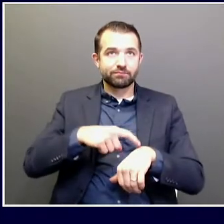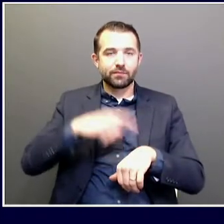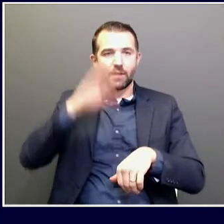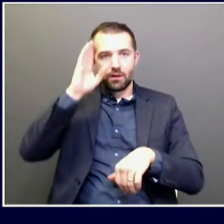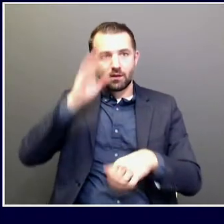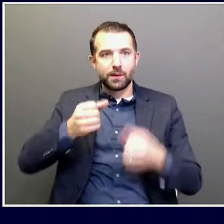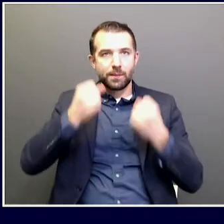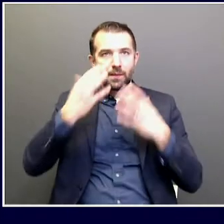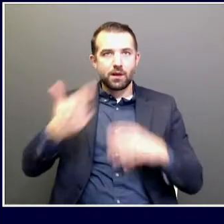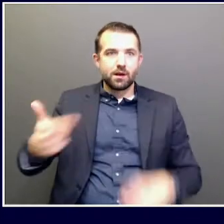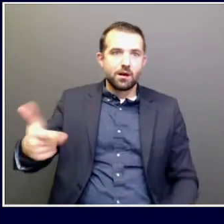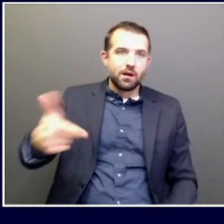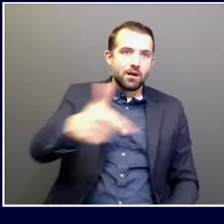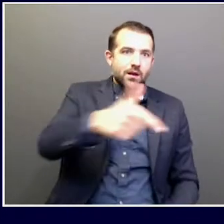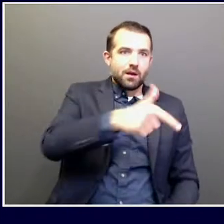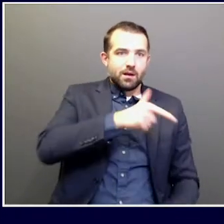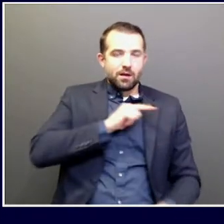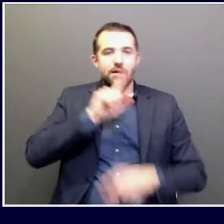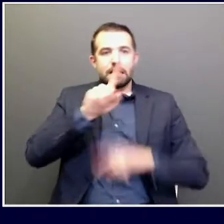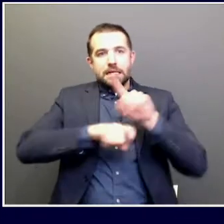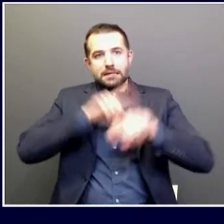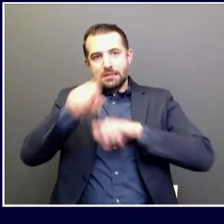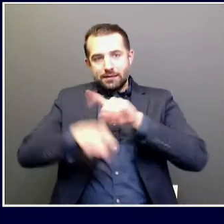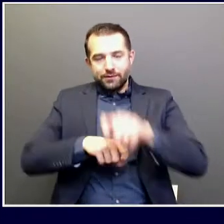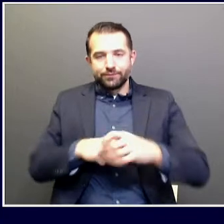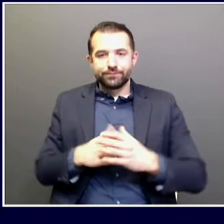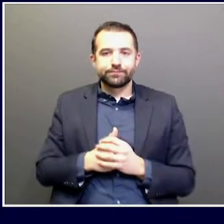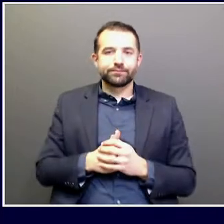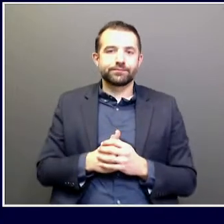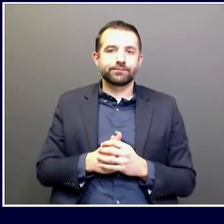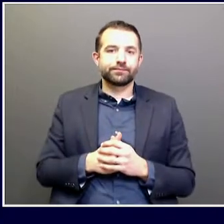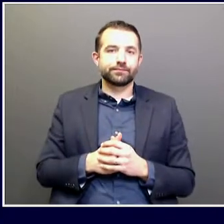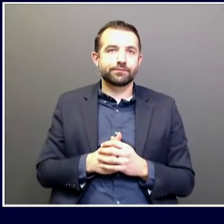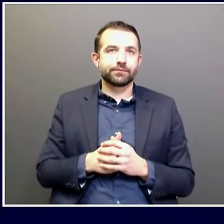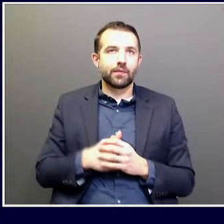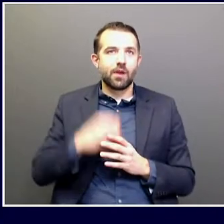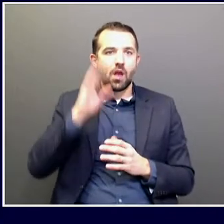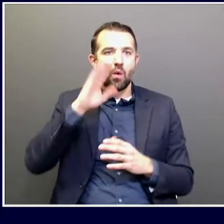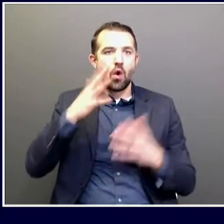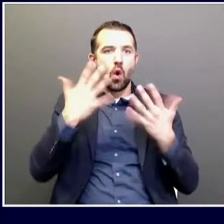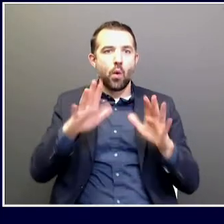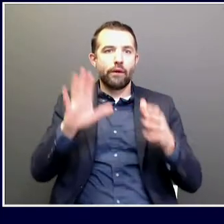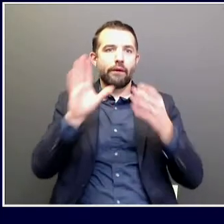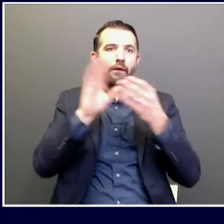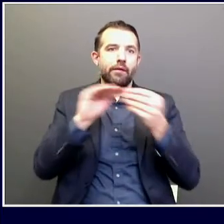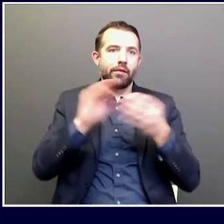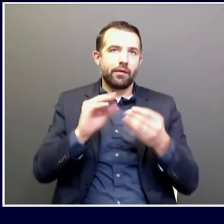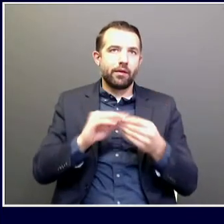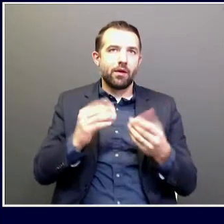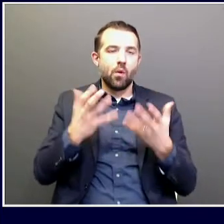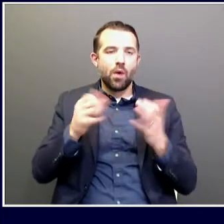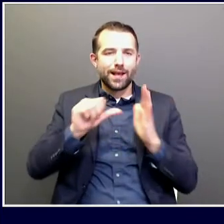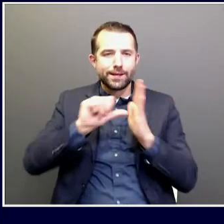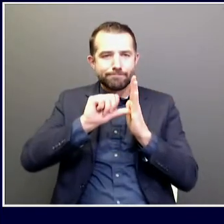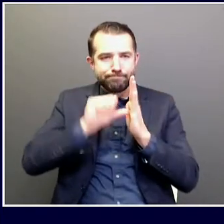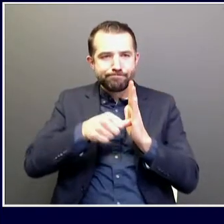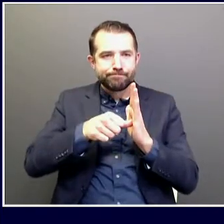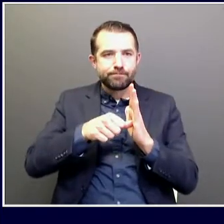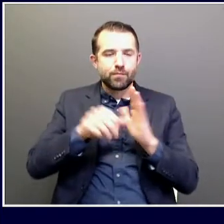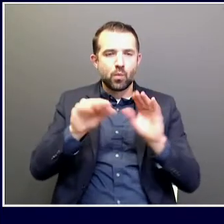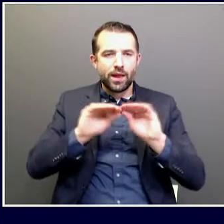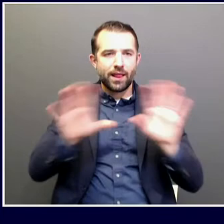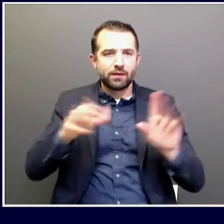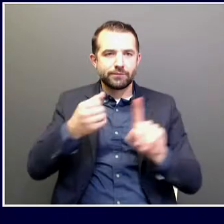I think this has sort of been touched on earlier in our discussion, but I just wanted to be clear that, earlier in the